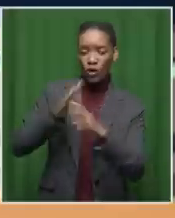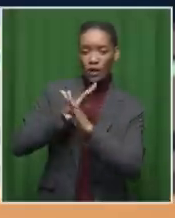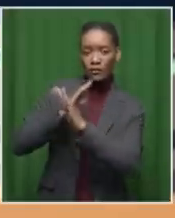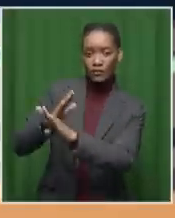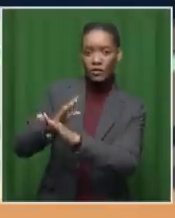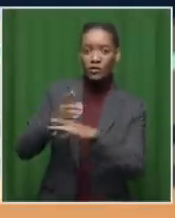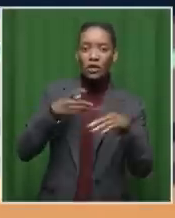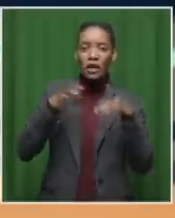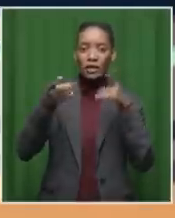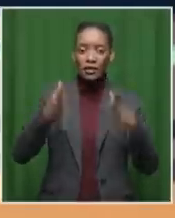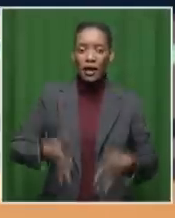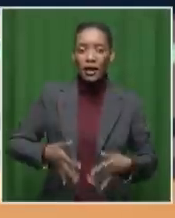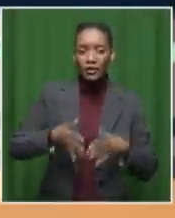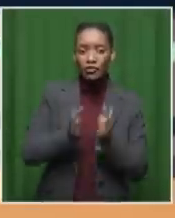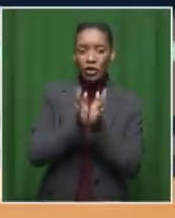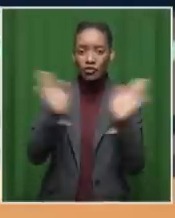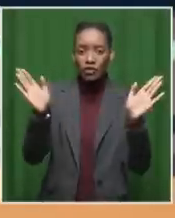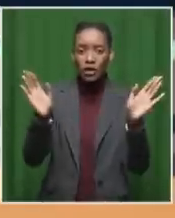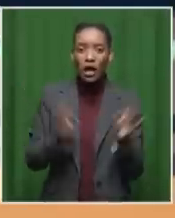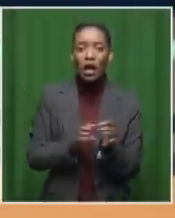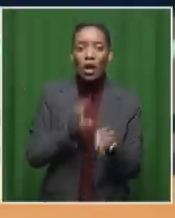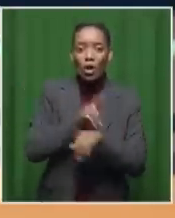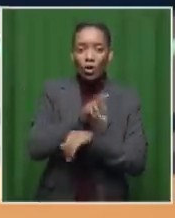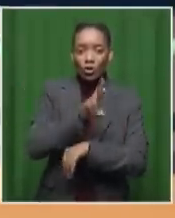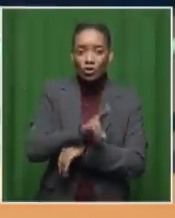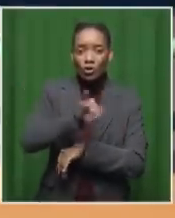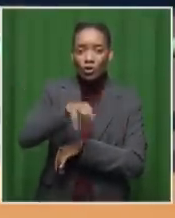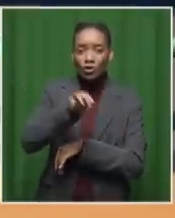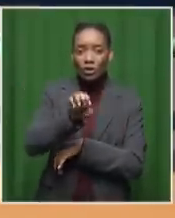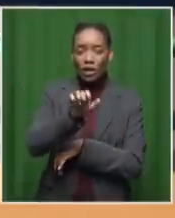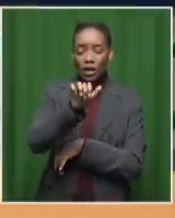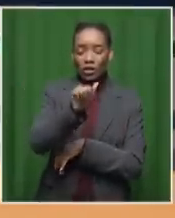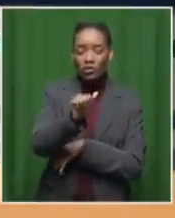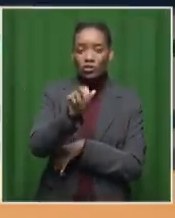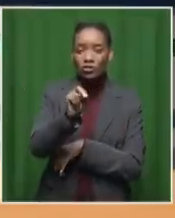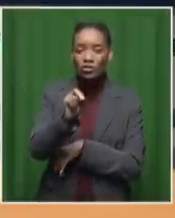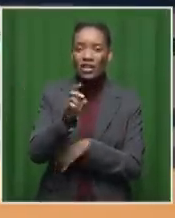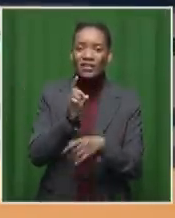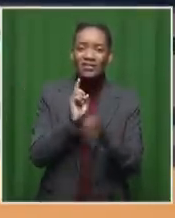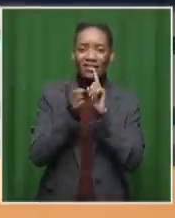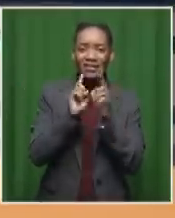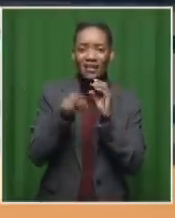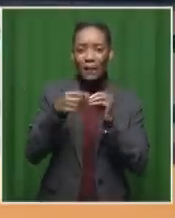Director General there, Dr. Jean Kaseya, discussing some of Africa's